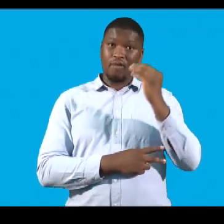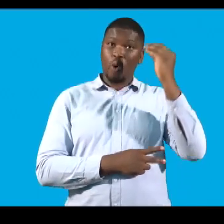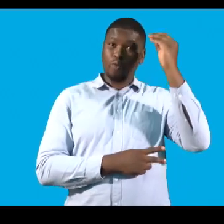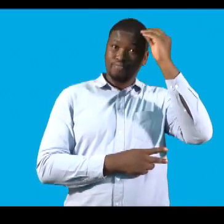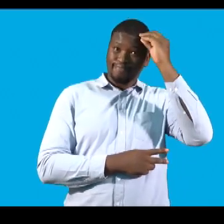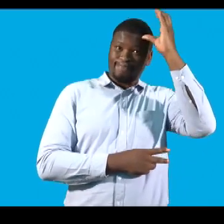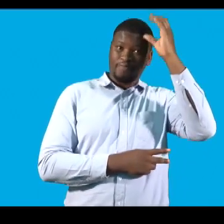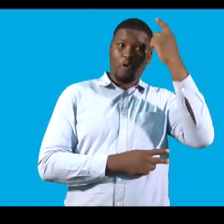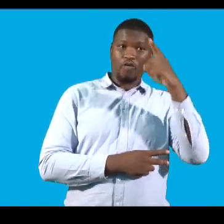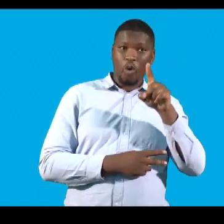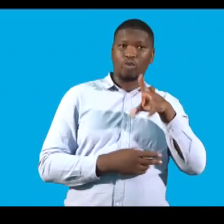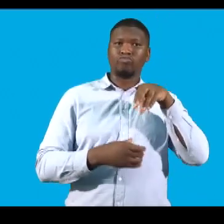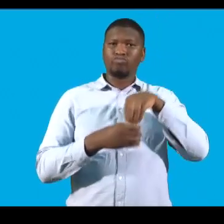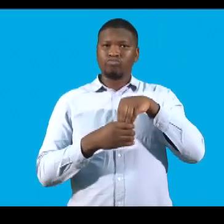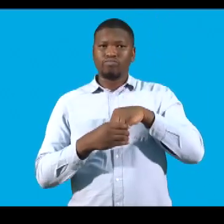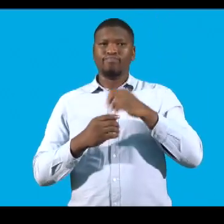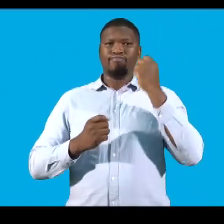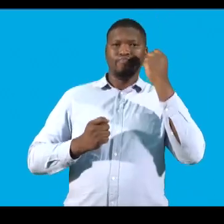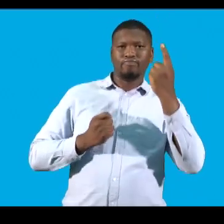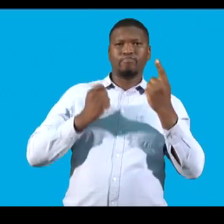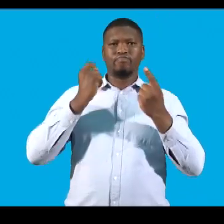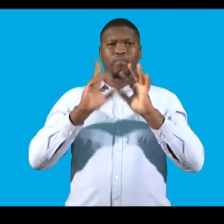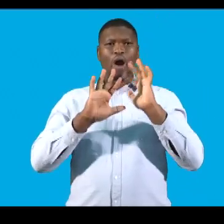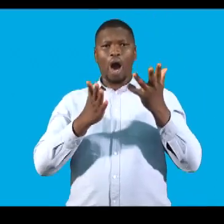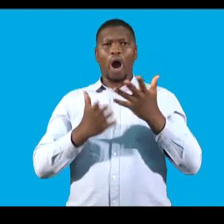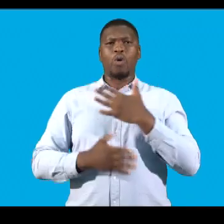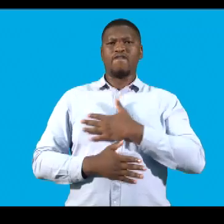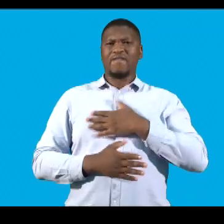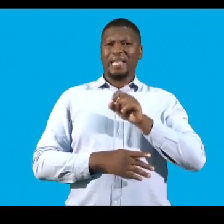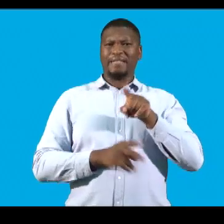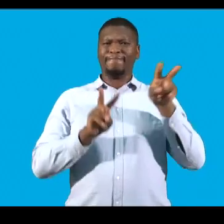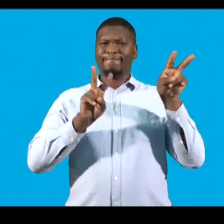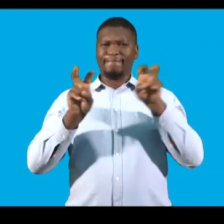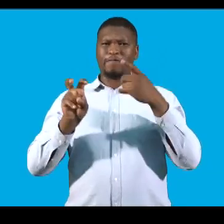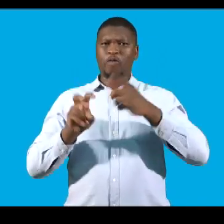of the central message, the idea, and the theme of the poem.